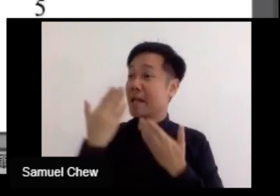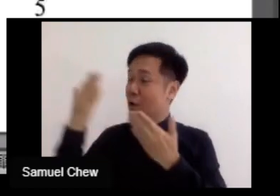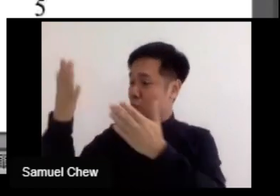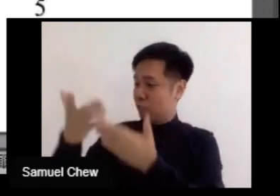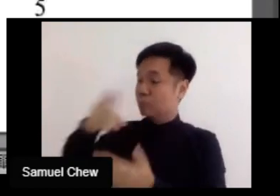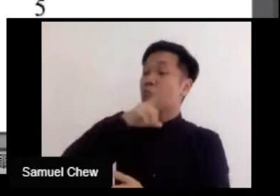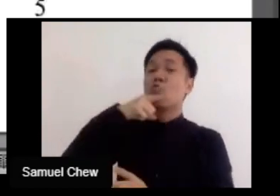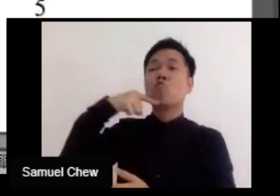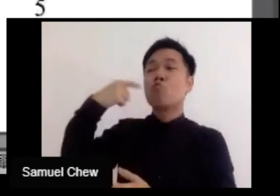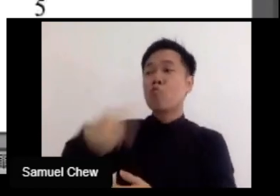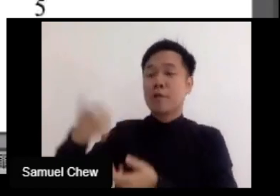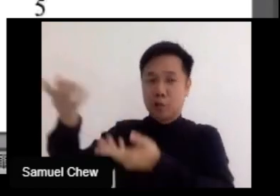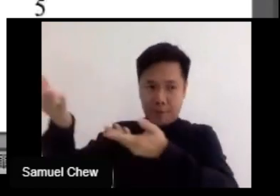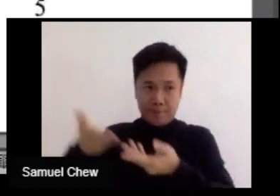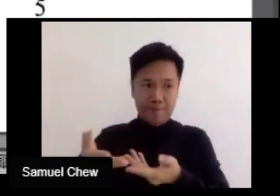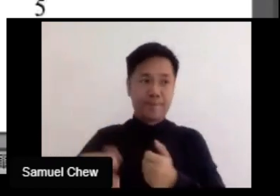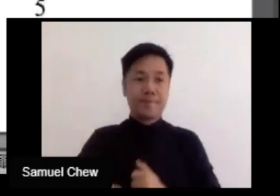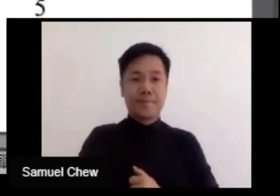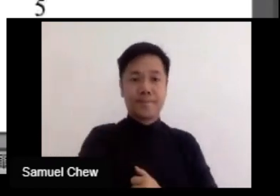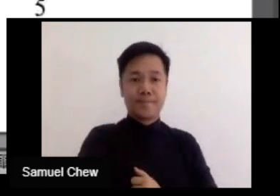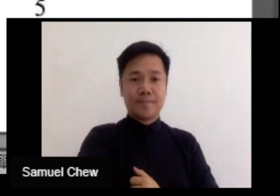to take the floor? You have the floor, sir.